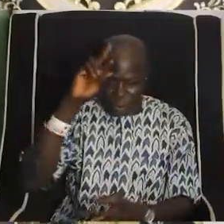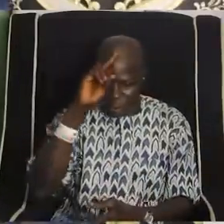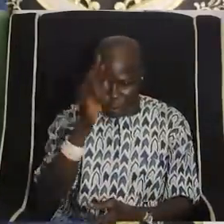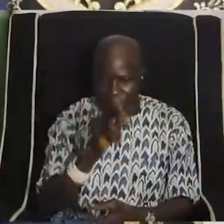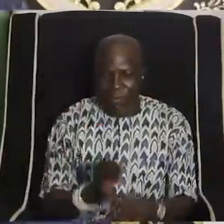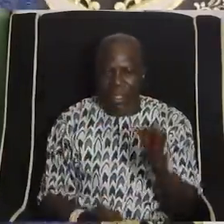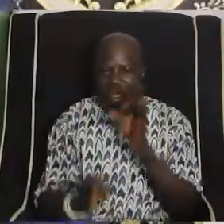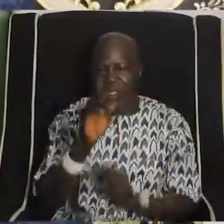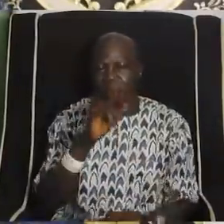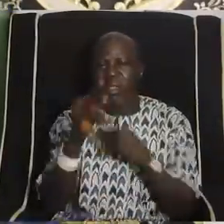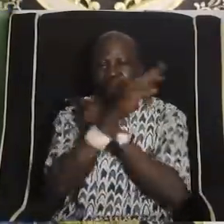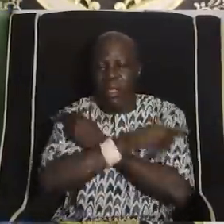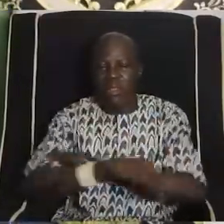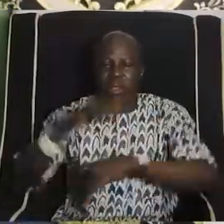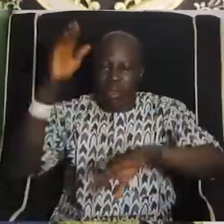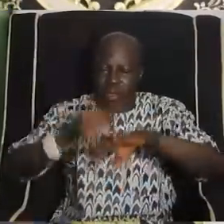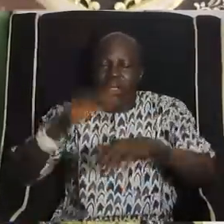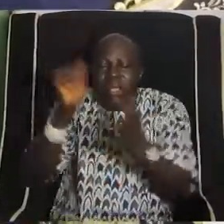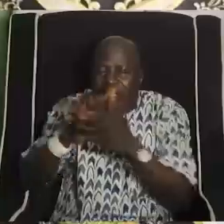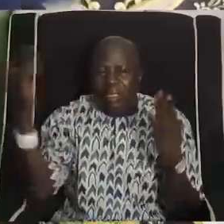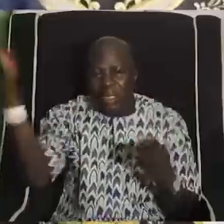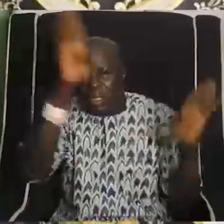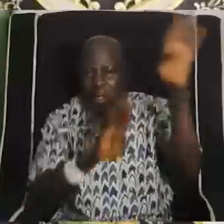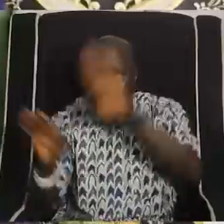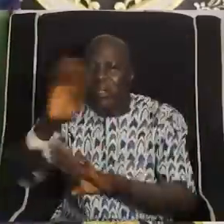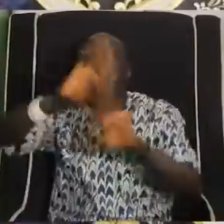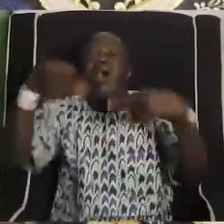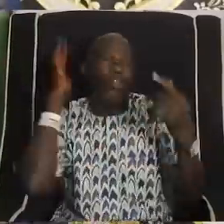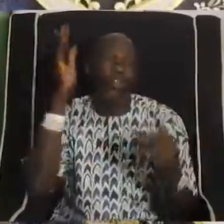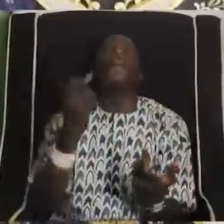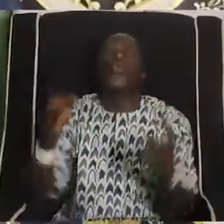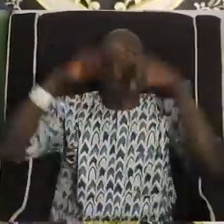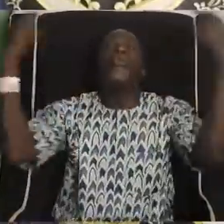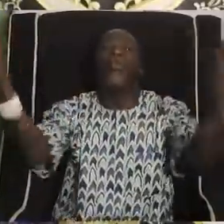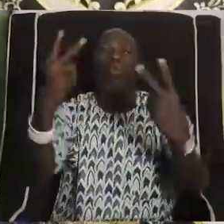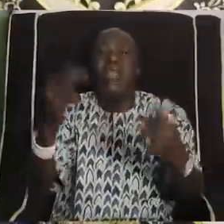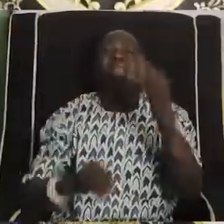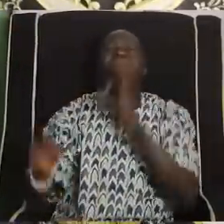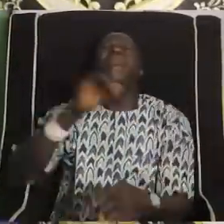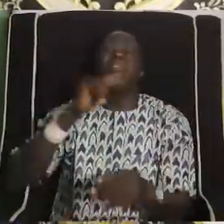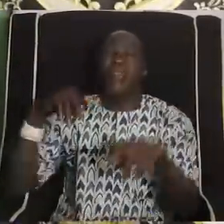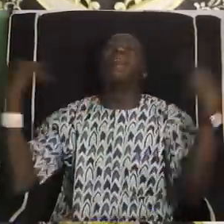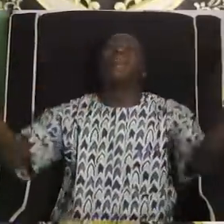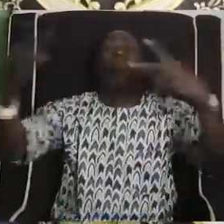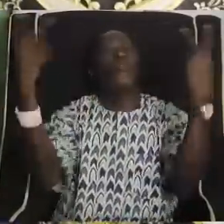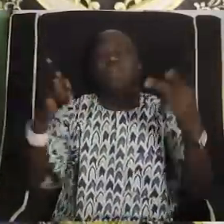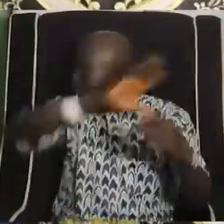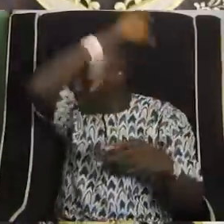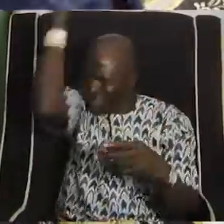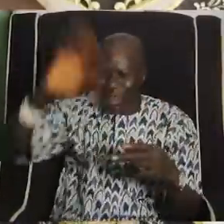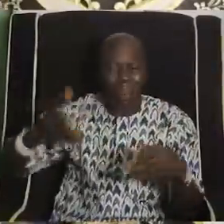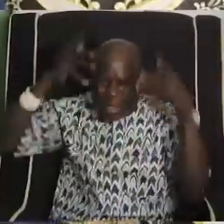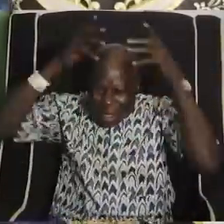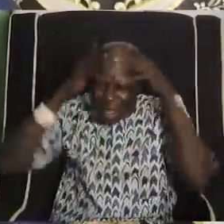listen to me. We will relax the battlefield. How will you conquer? Go, you will conquer. I make